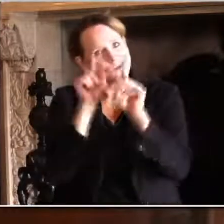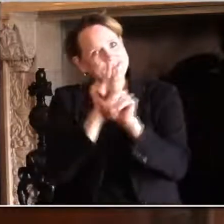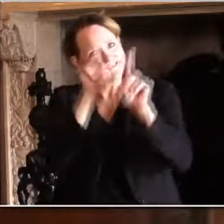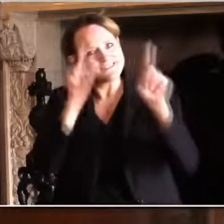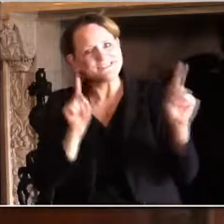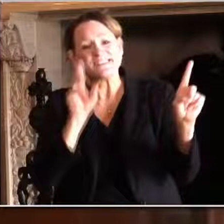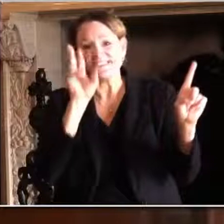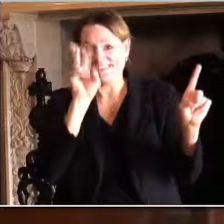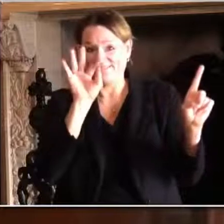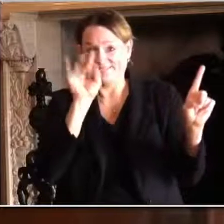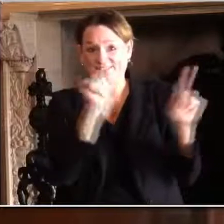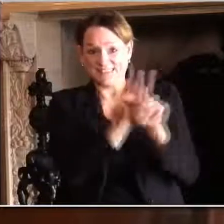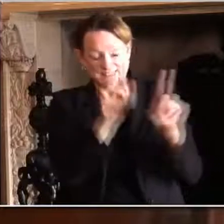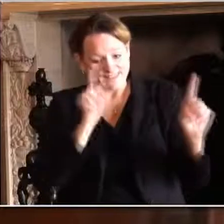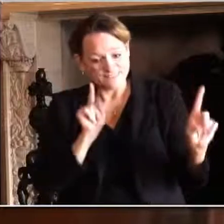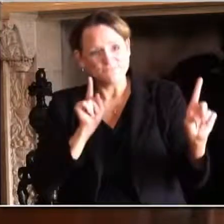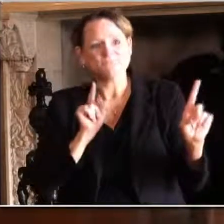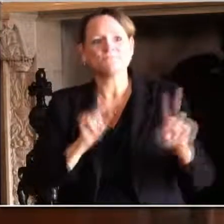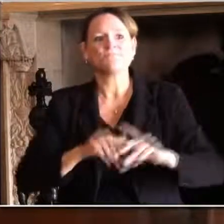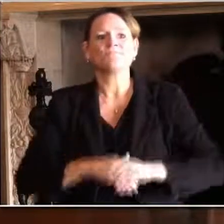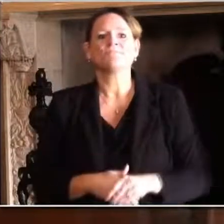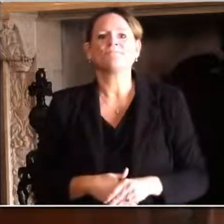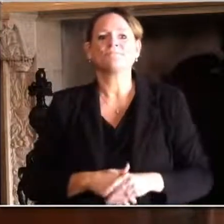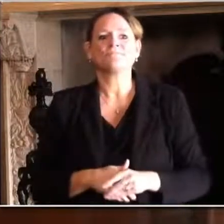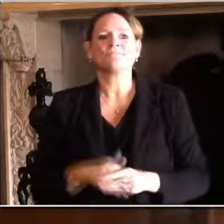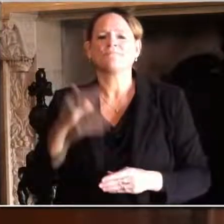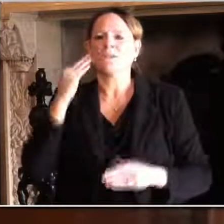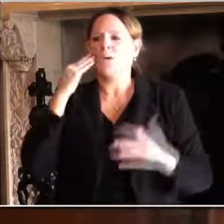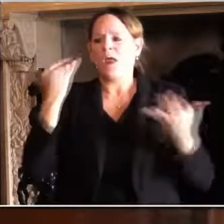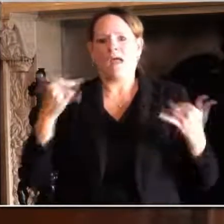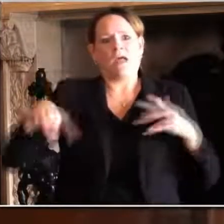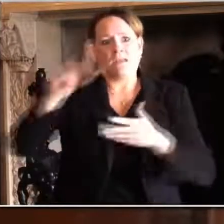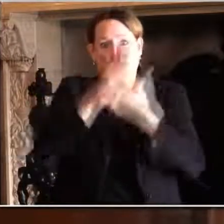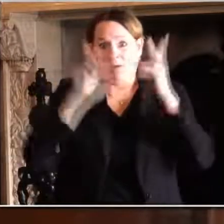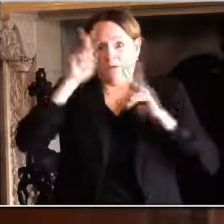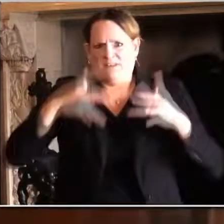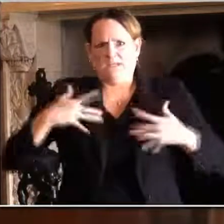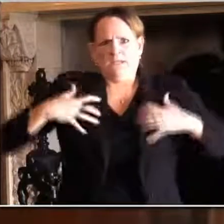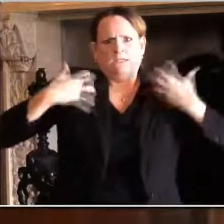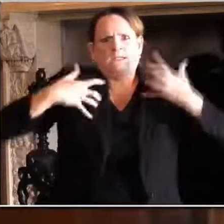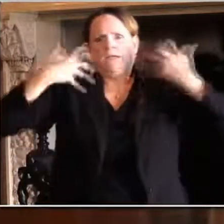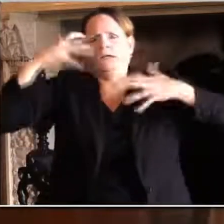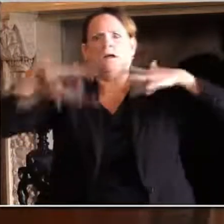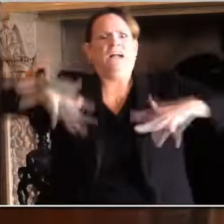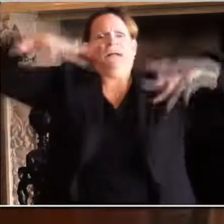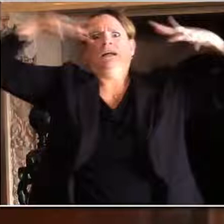know emotions are high when it comes to wearing face coverings in public, I